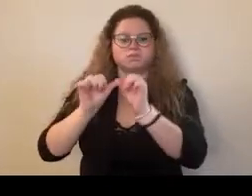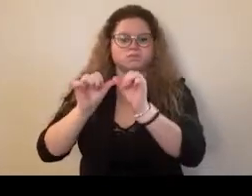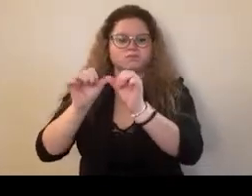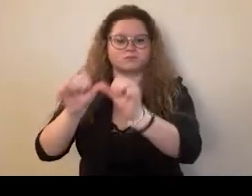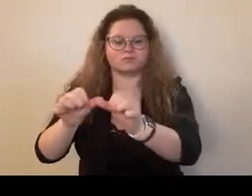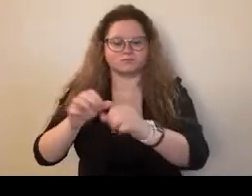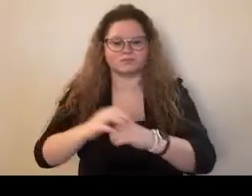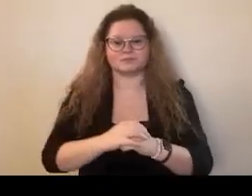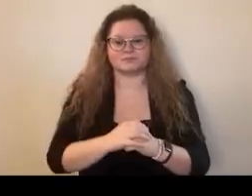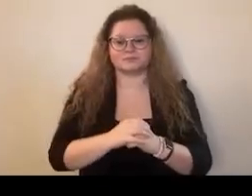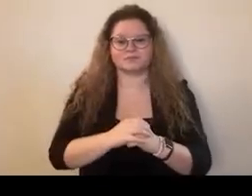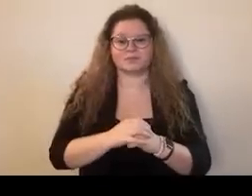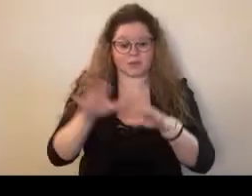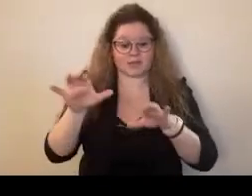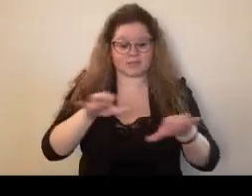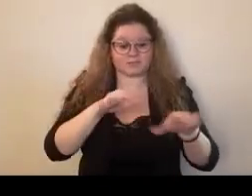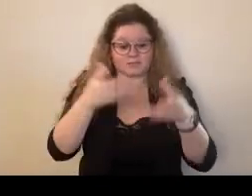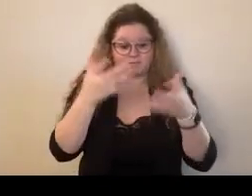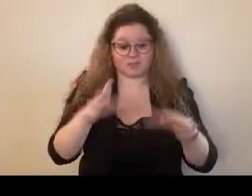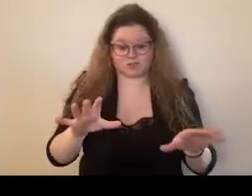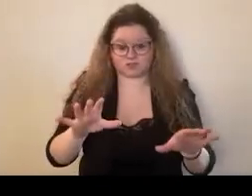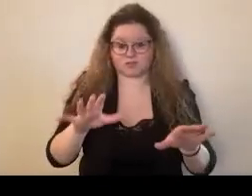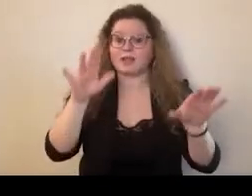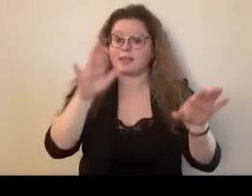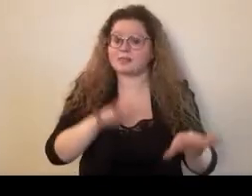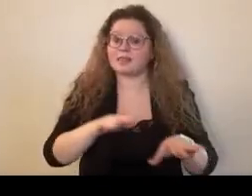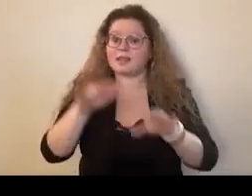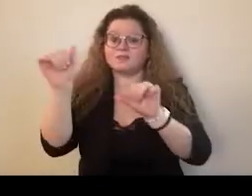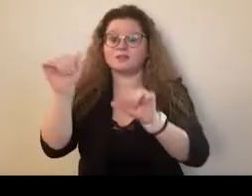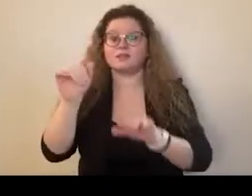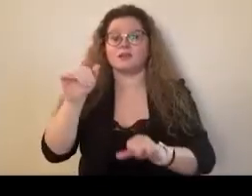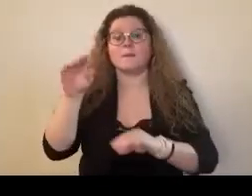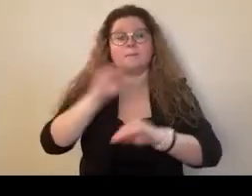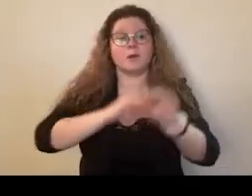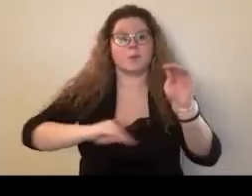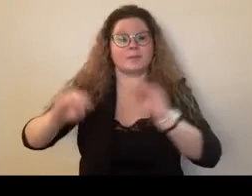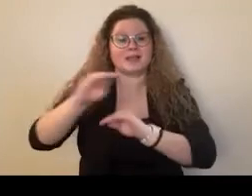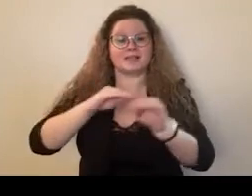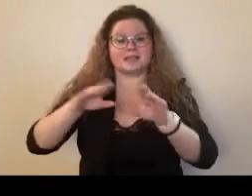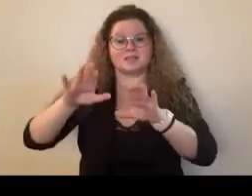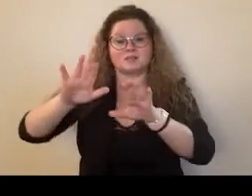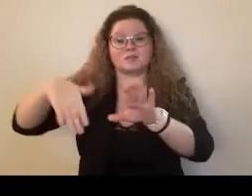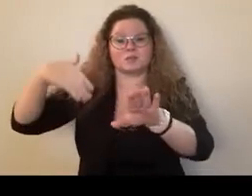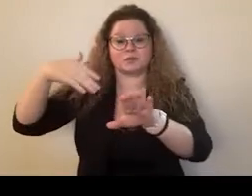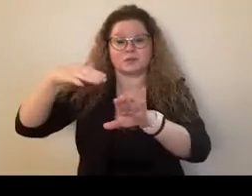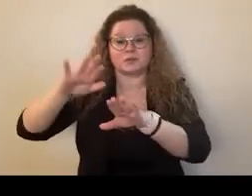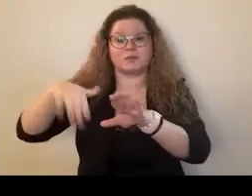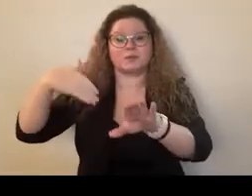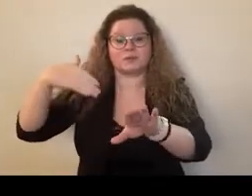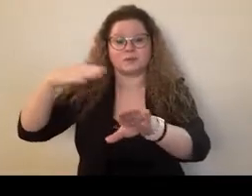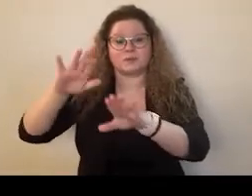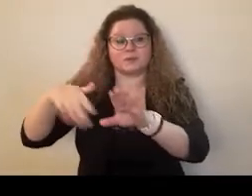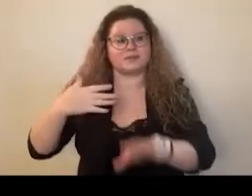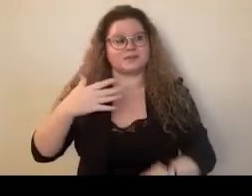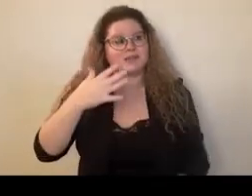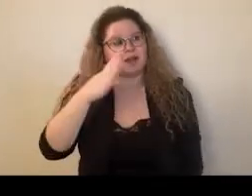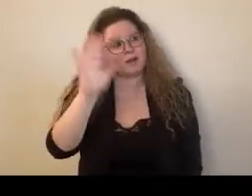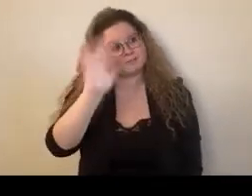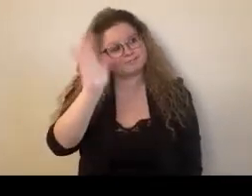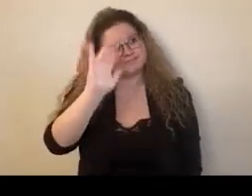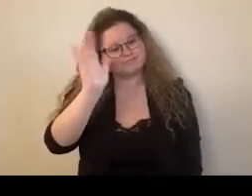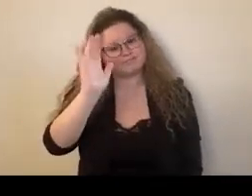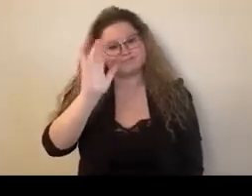session, she left Spencer House on a mobility scooter and was last seen waving as she disappeared up the